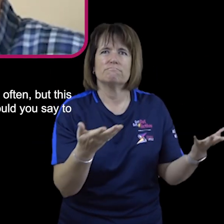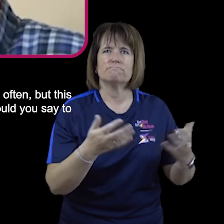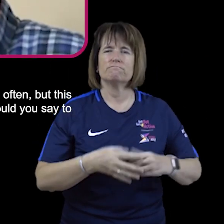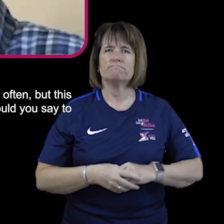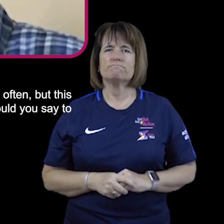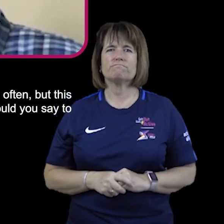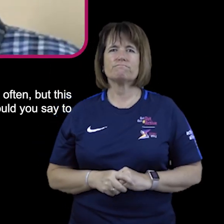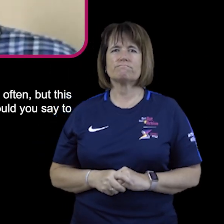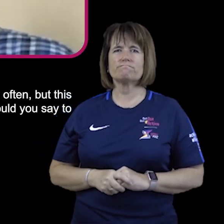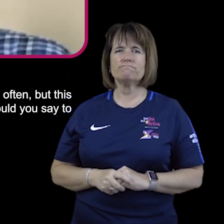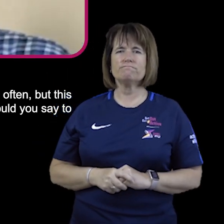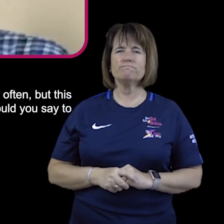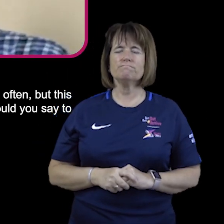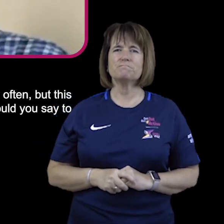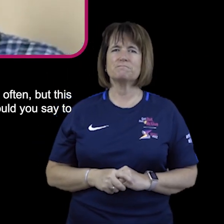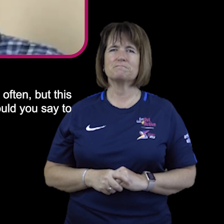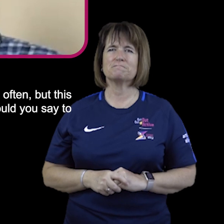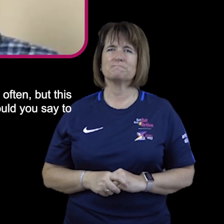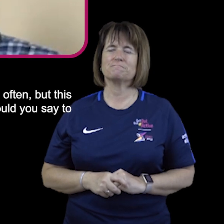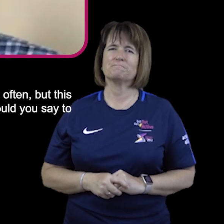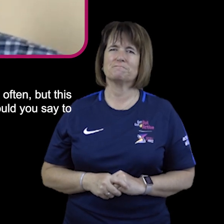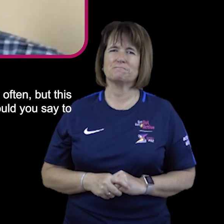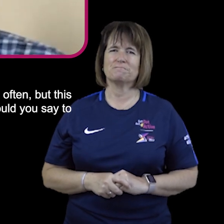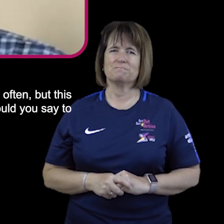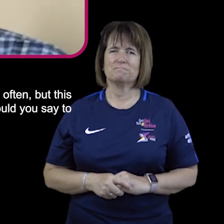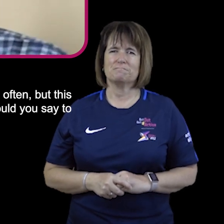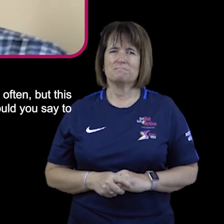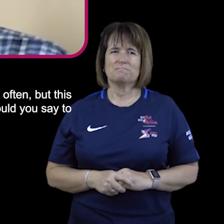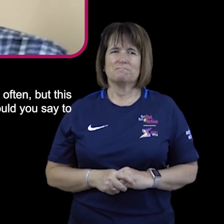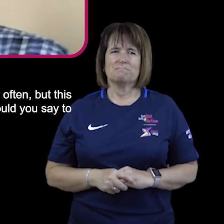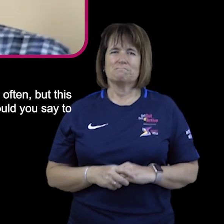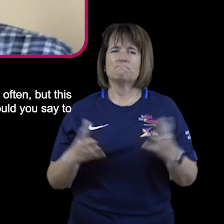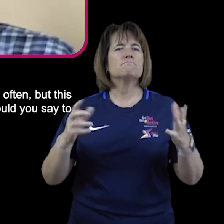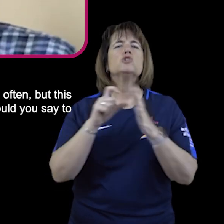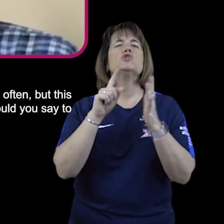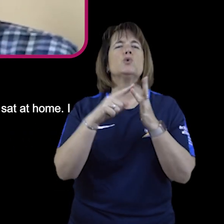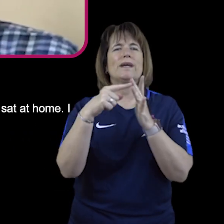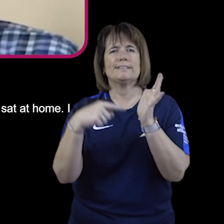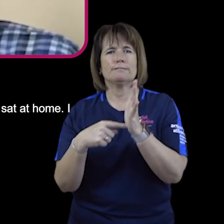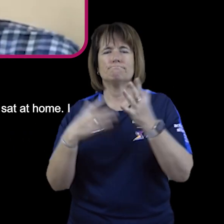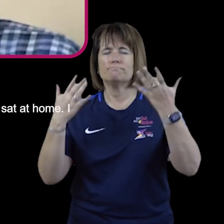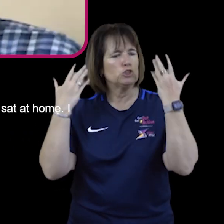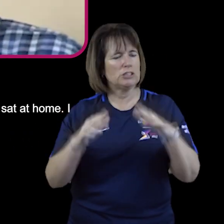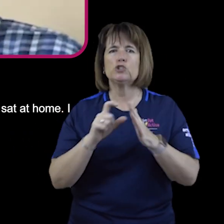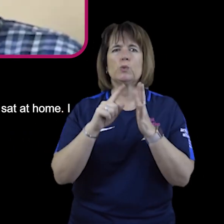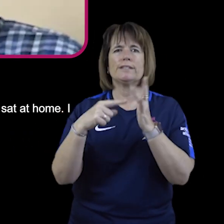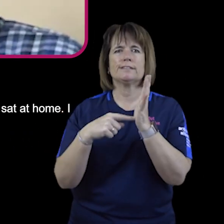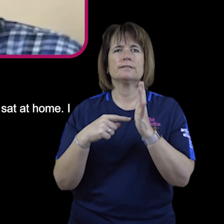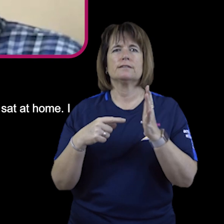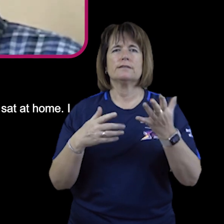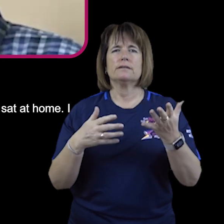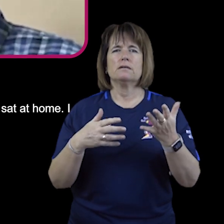them in terms of maybe groups in their area in the UK? Do it. Just